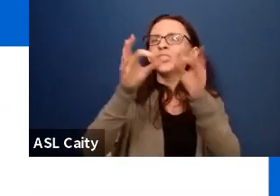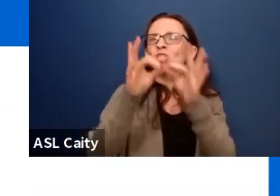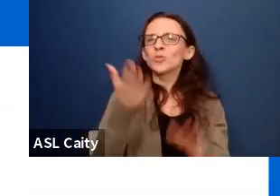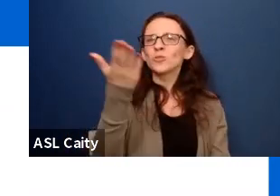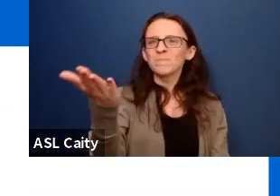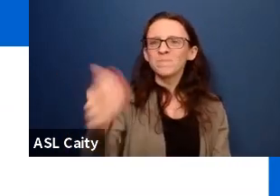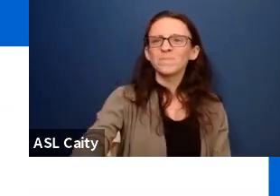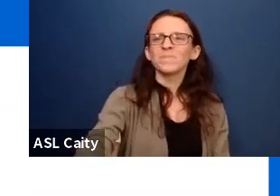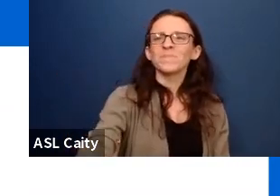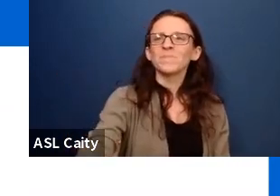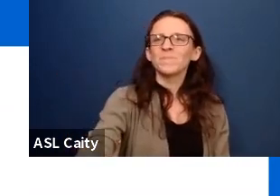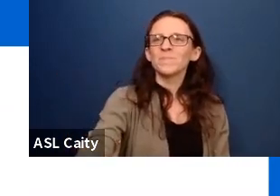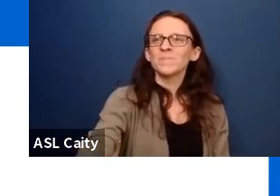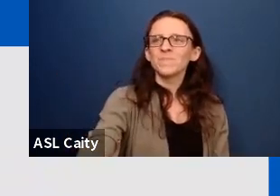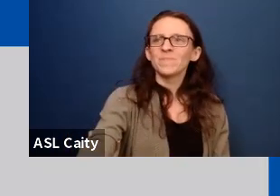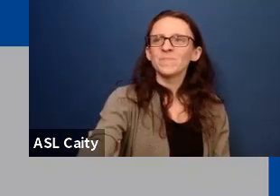Okay.